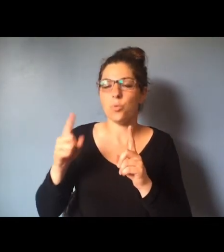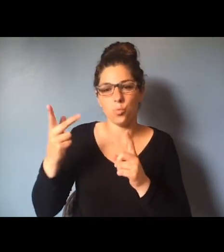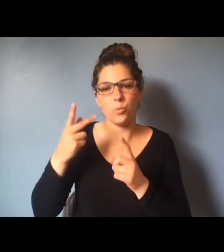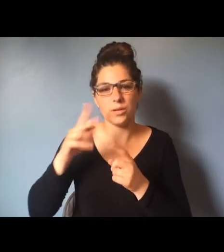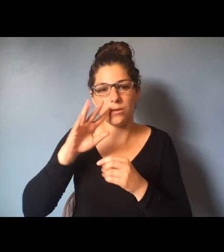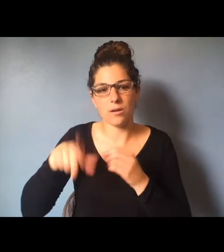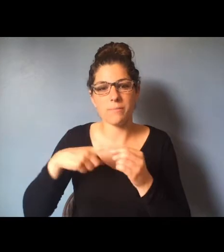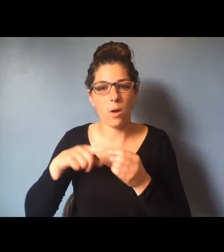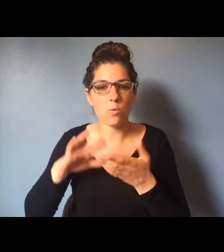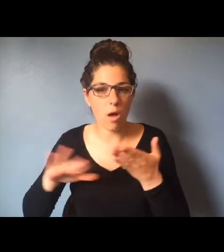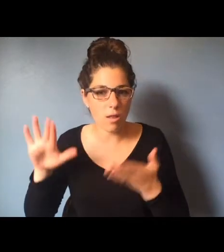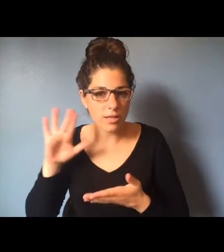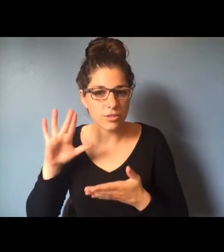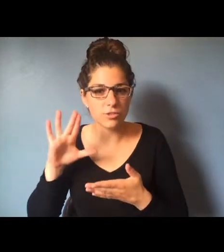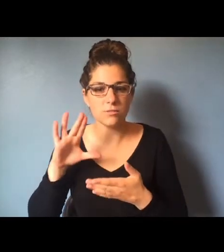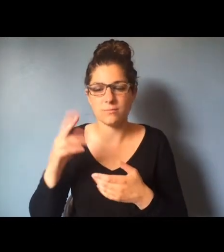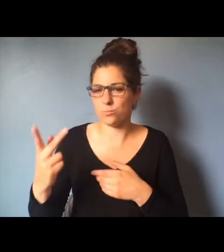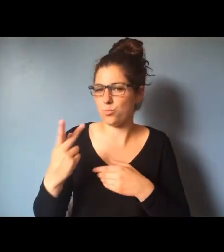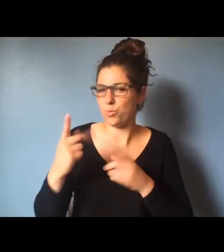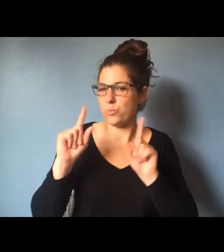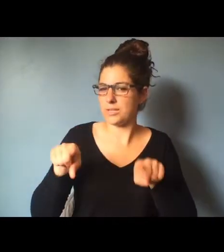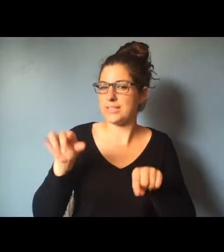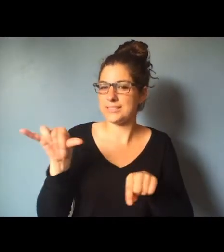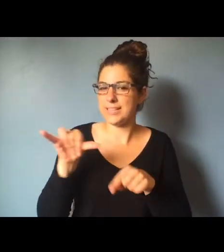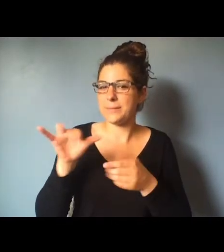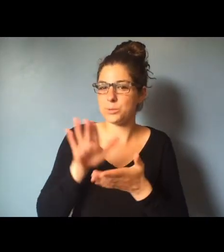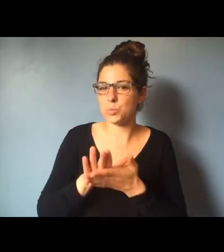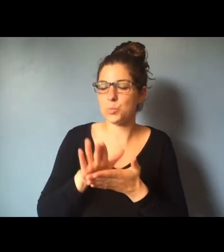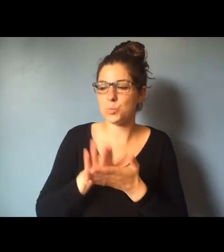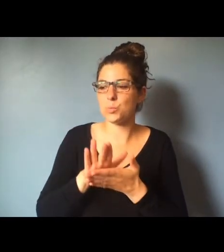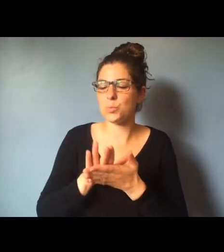college, and you and I went to the same school.